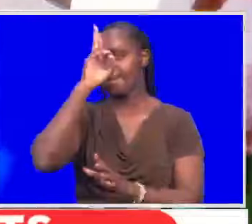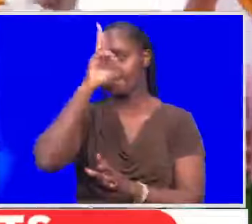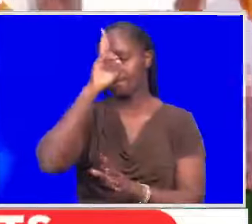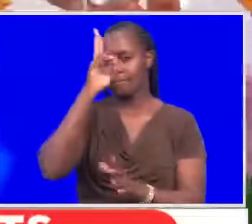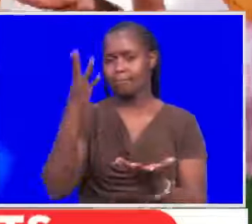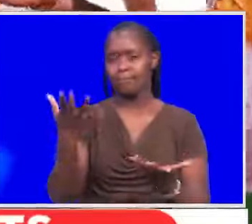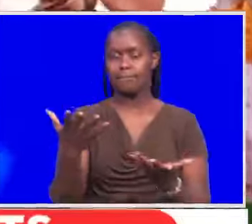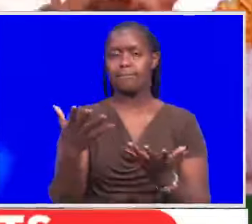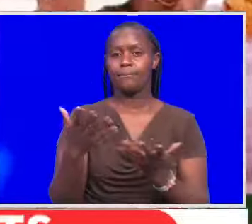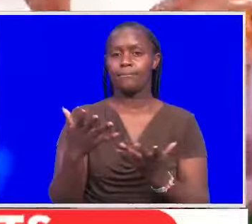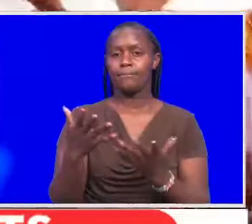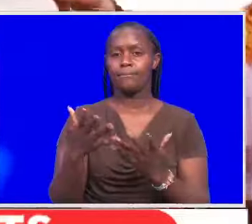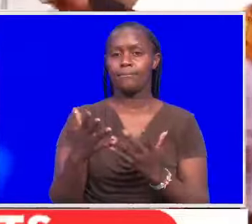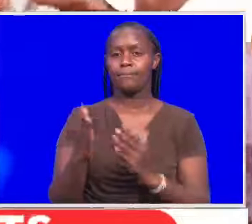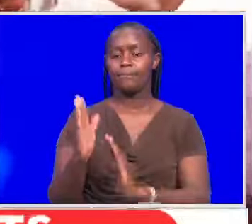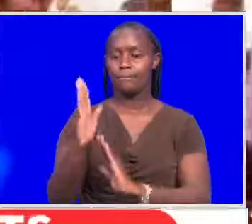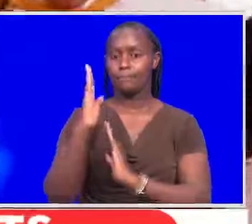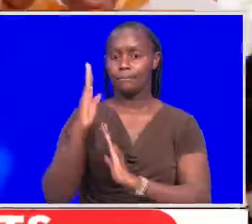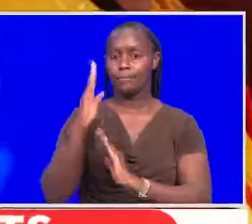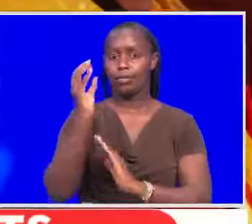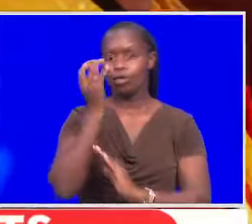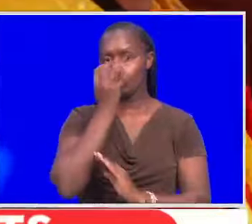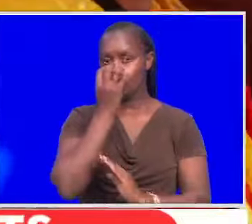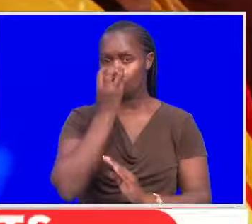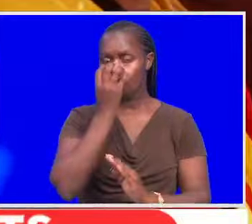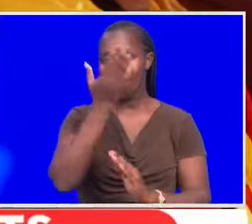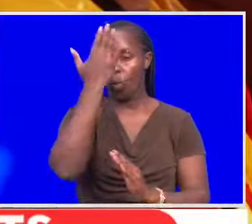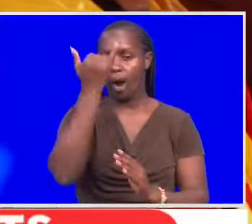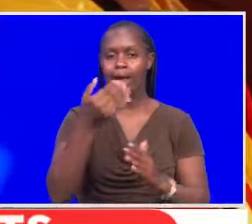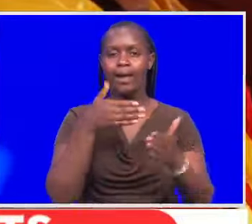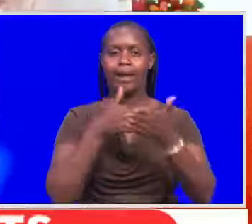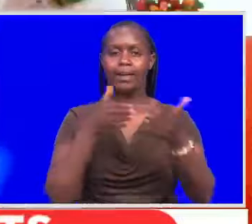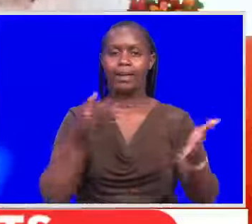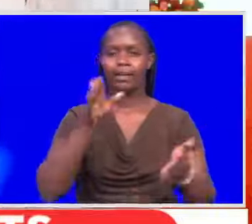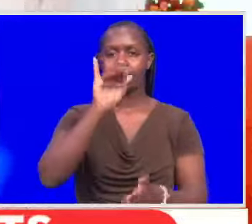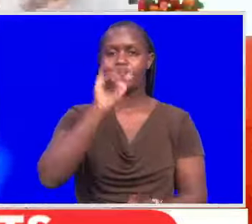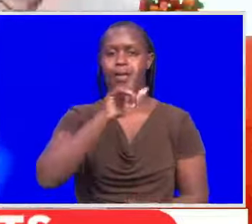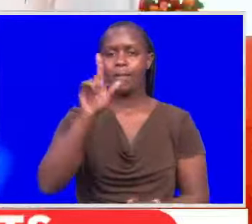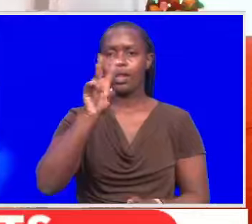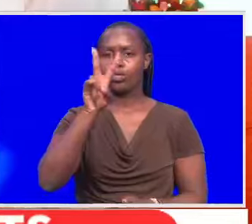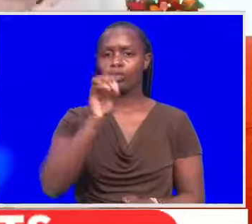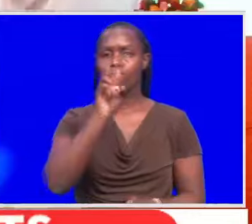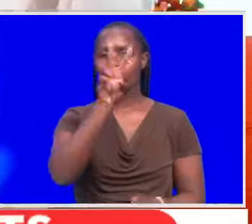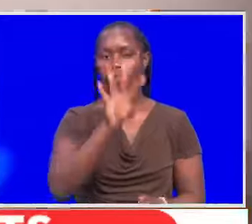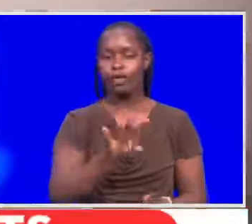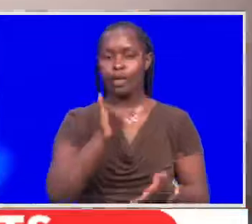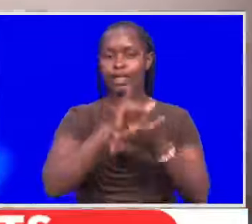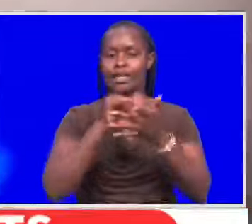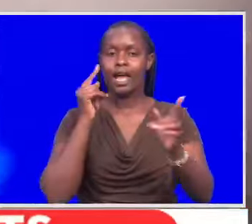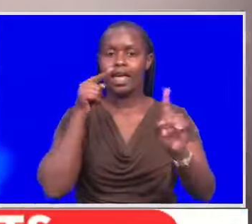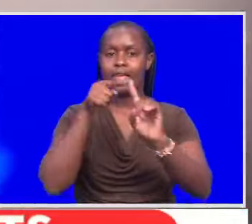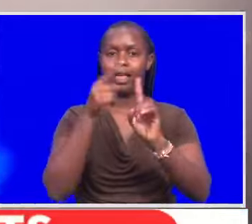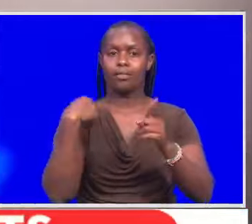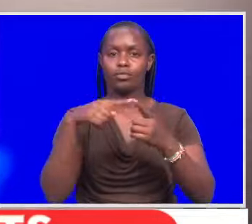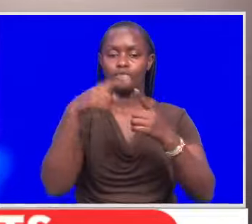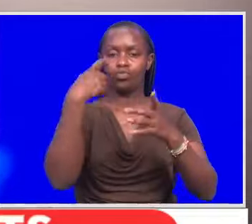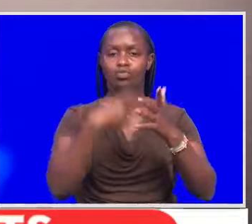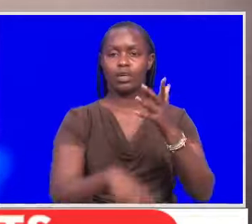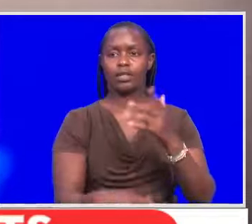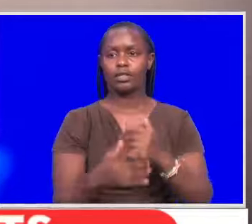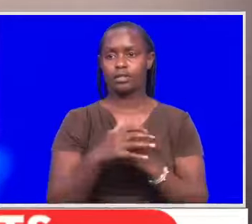chanting slogans against the financial bill 2024 that seeks to impose additional taxes.